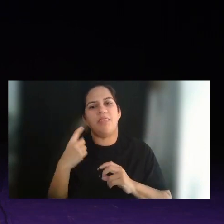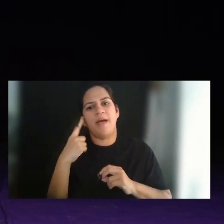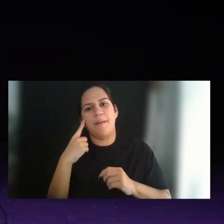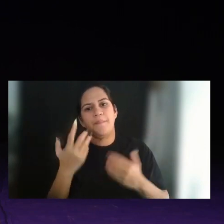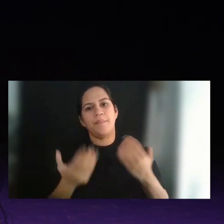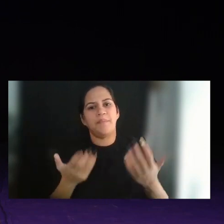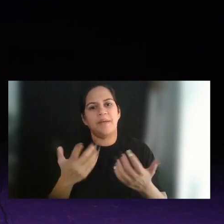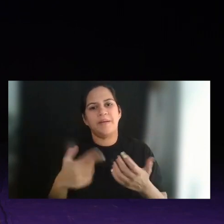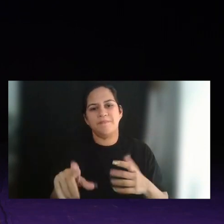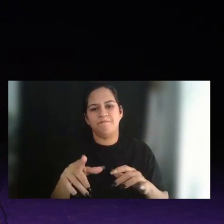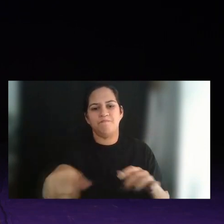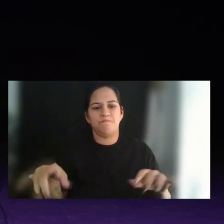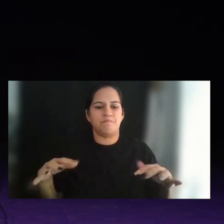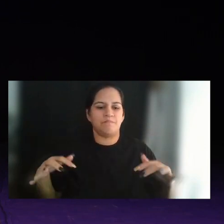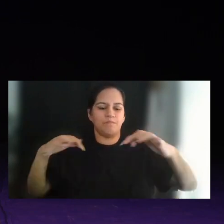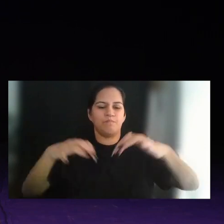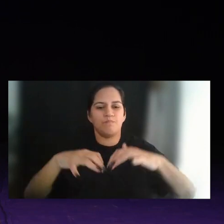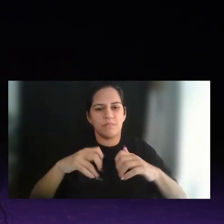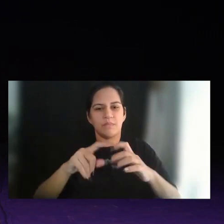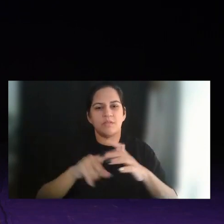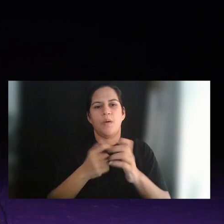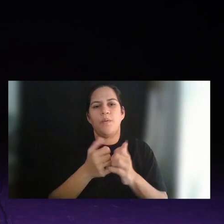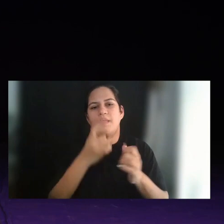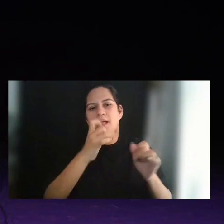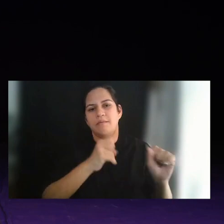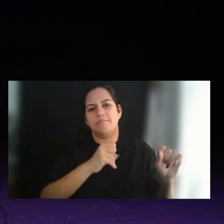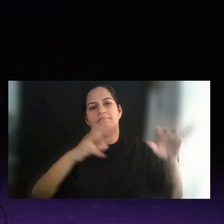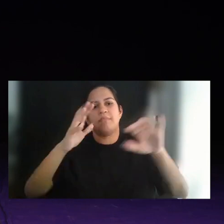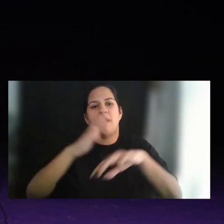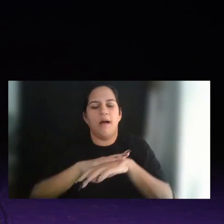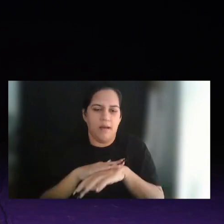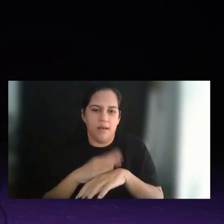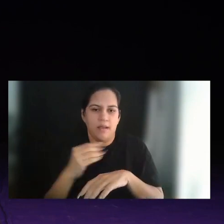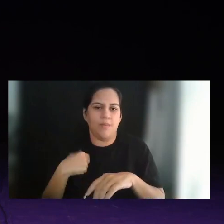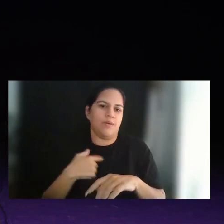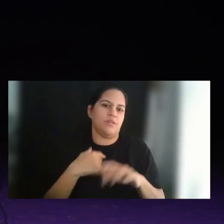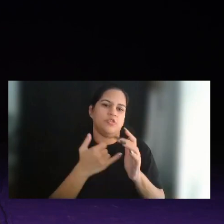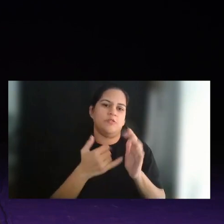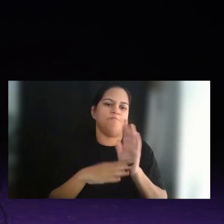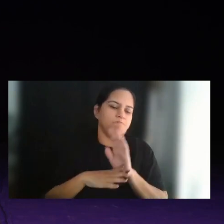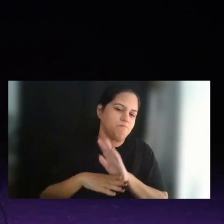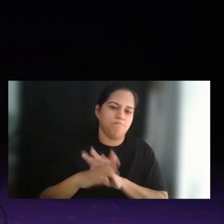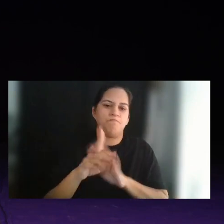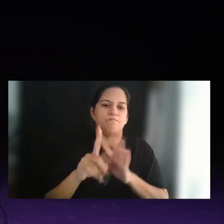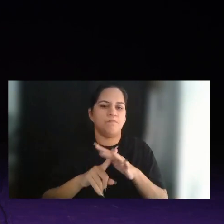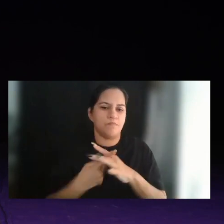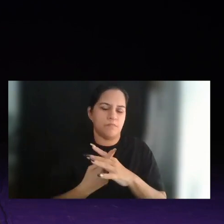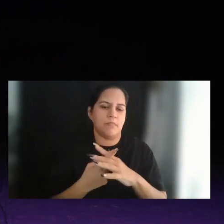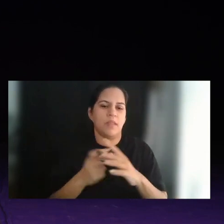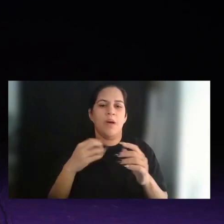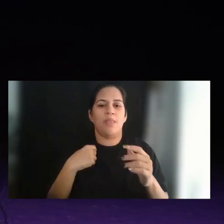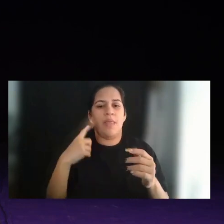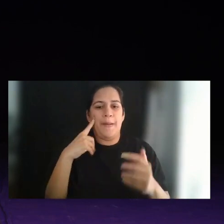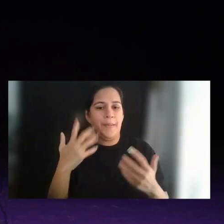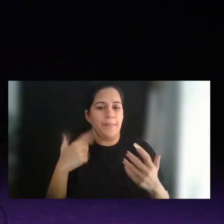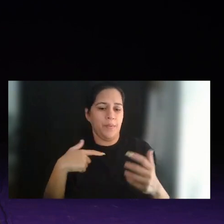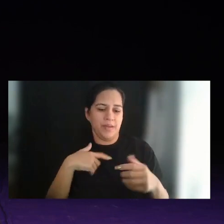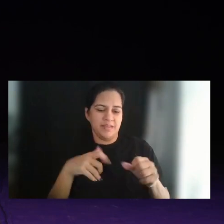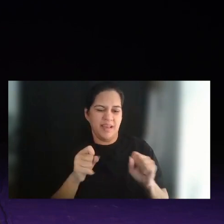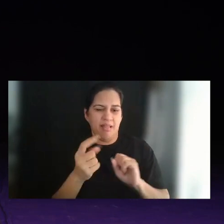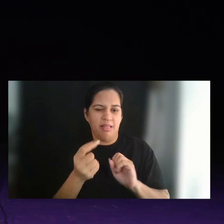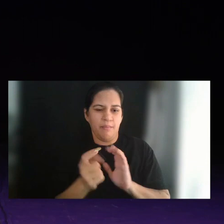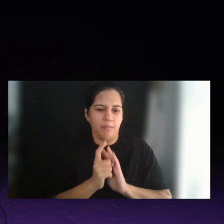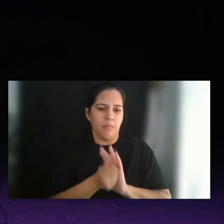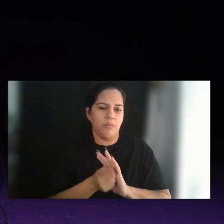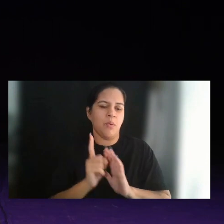all the lights on and we just launch right into it. And so I thought maybe we could take a little moment where we just spend a